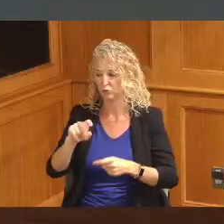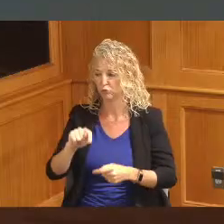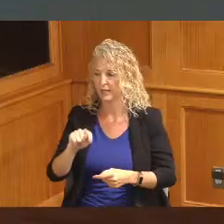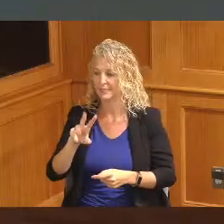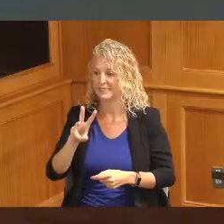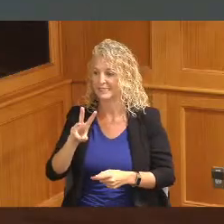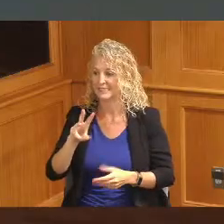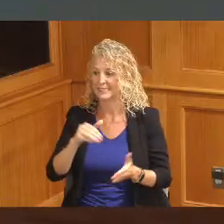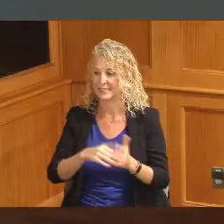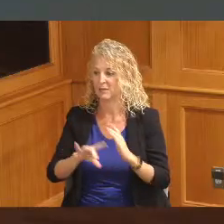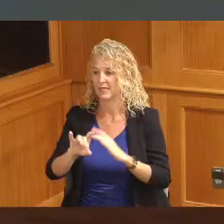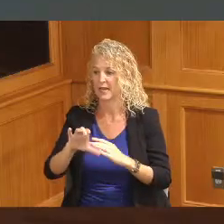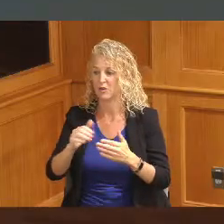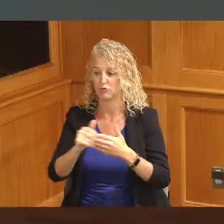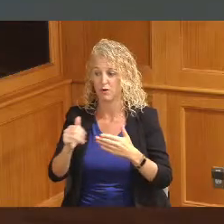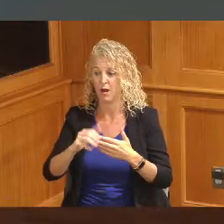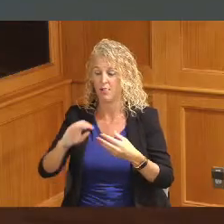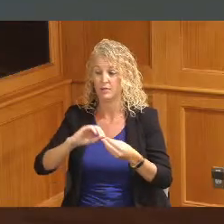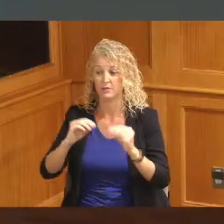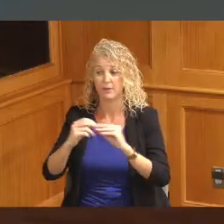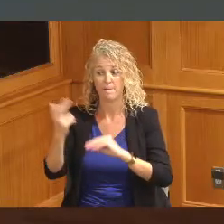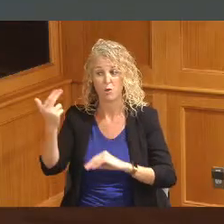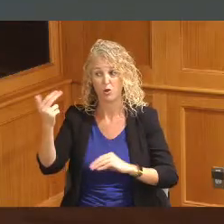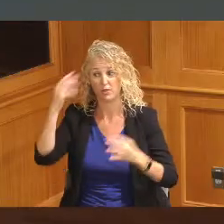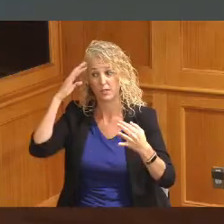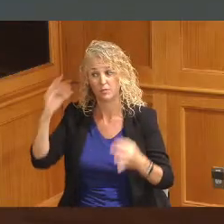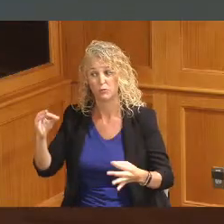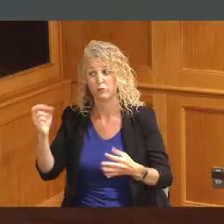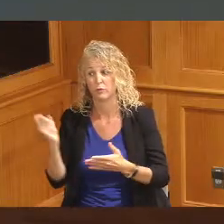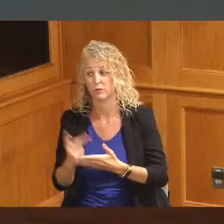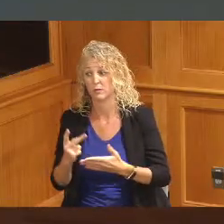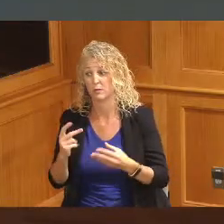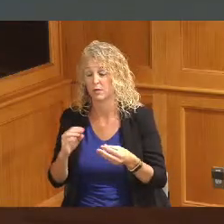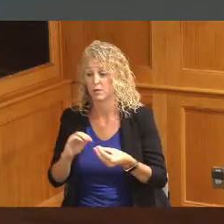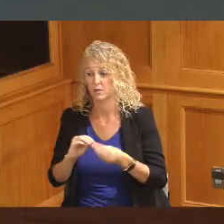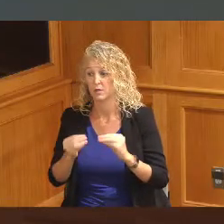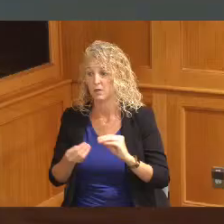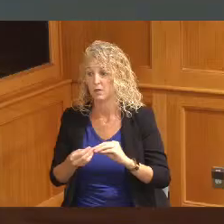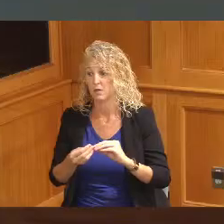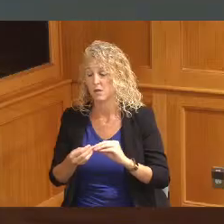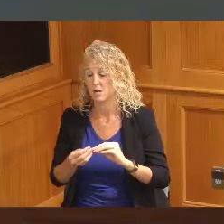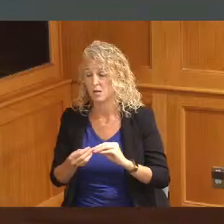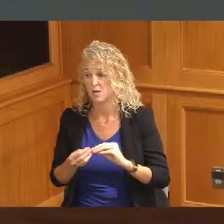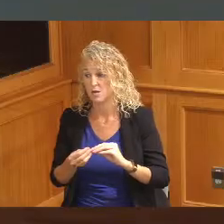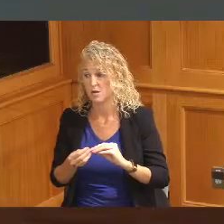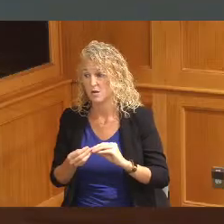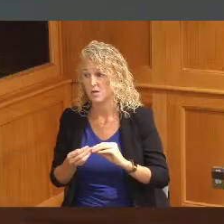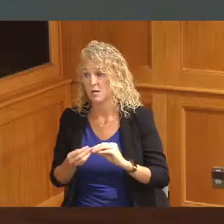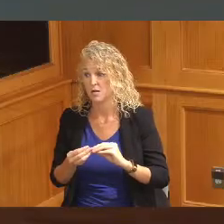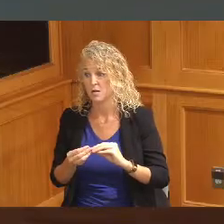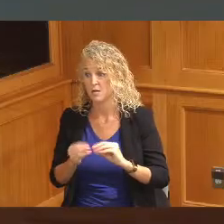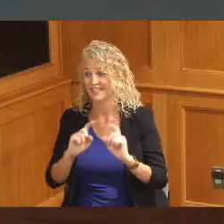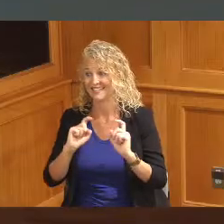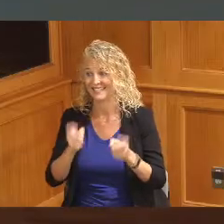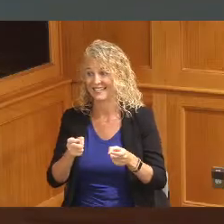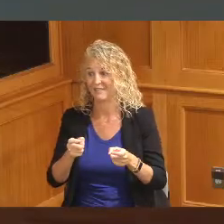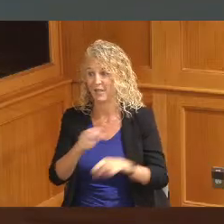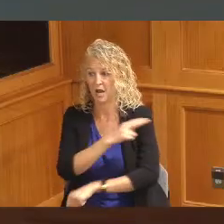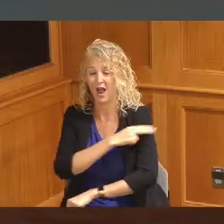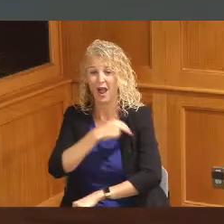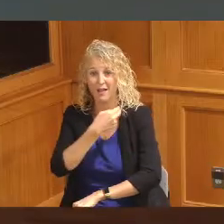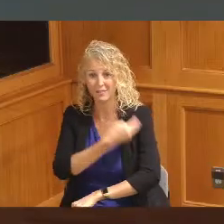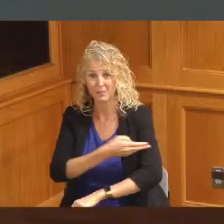$6,800. Item number 13 is a resolution providing for the issuance of